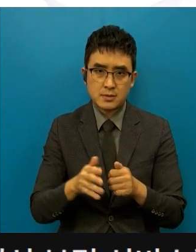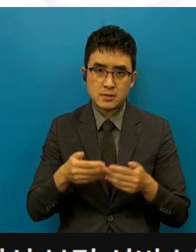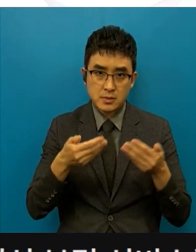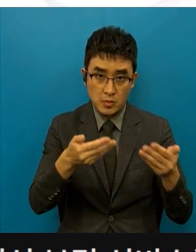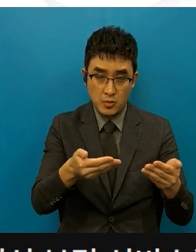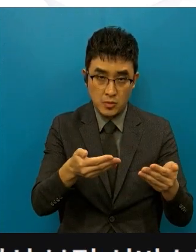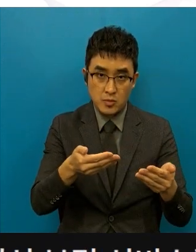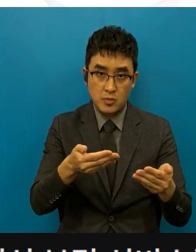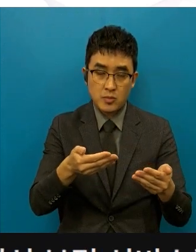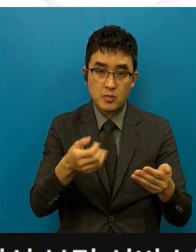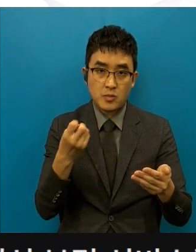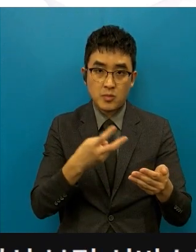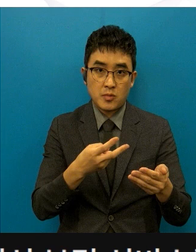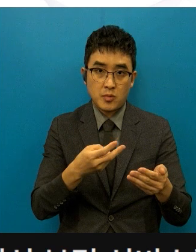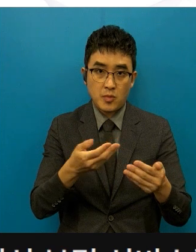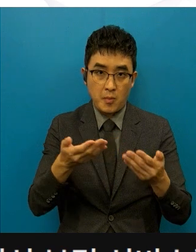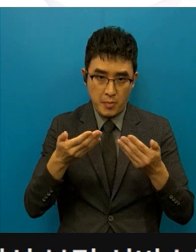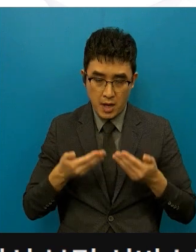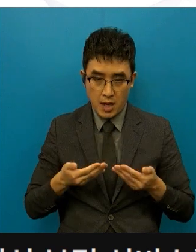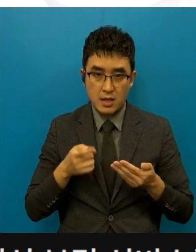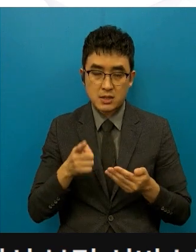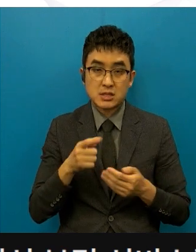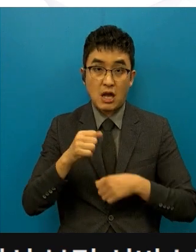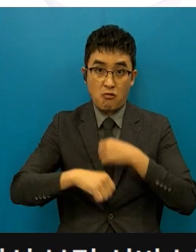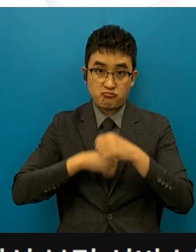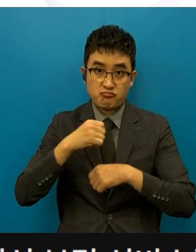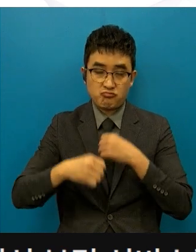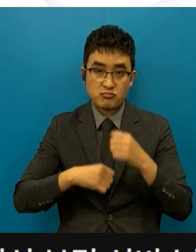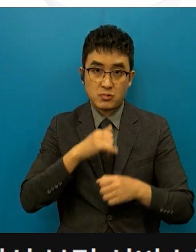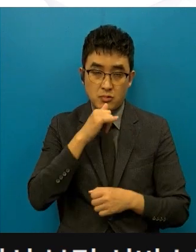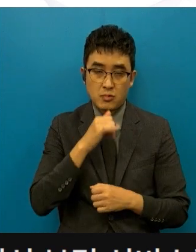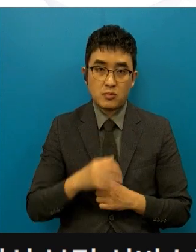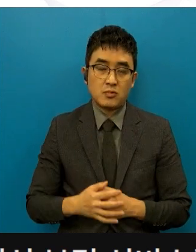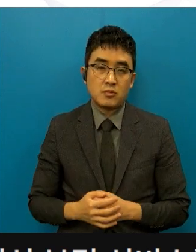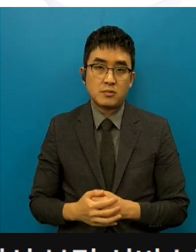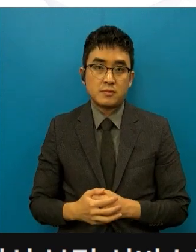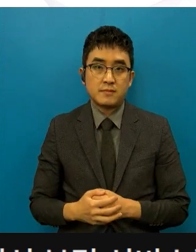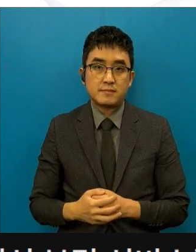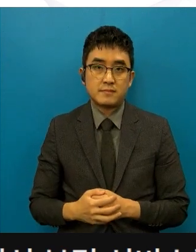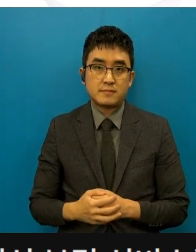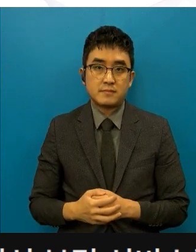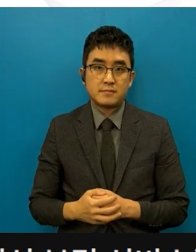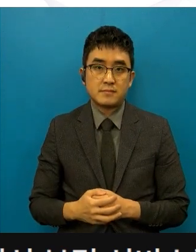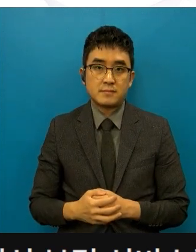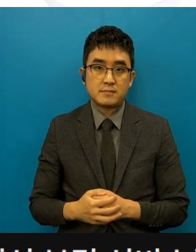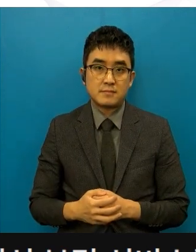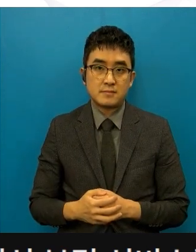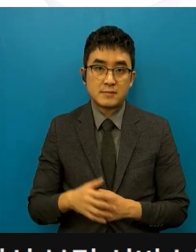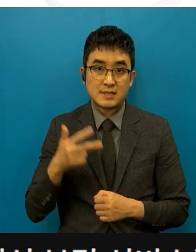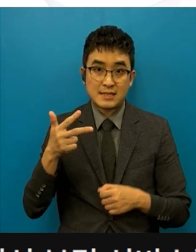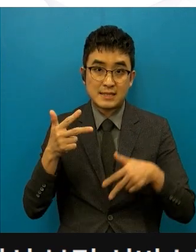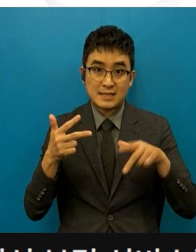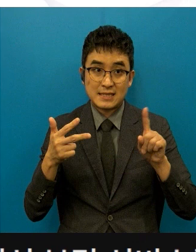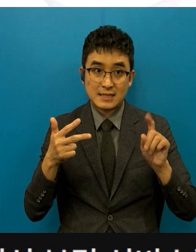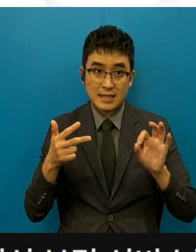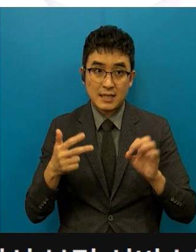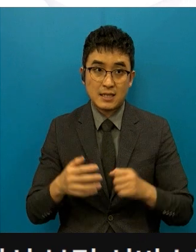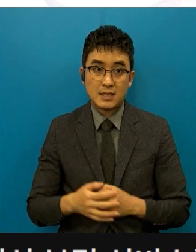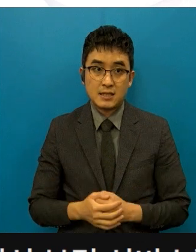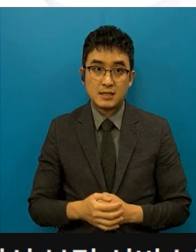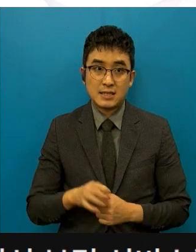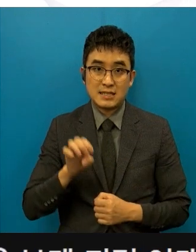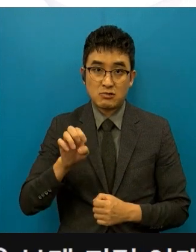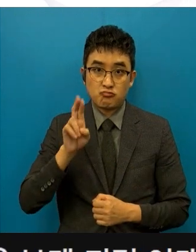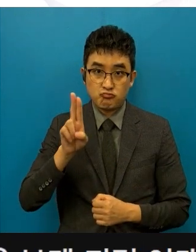of the EU protects the right to private and family life. And the interpretation of this article